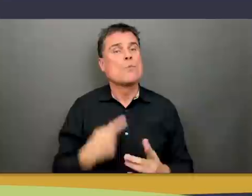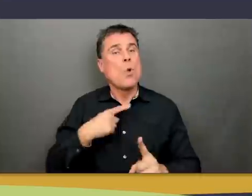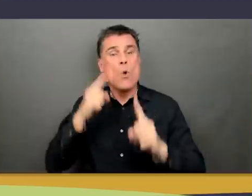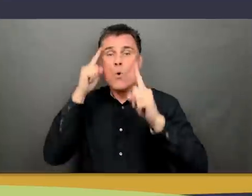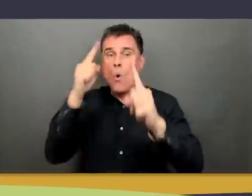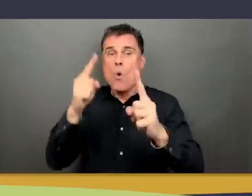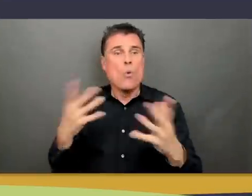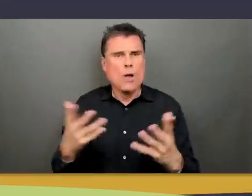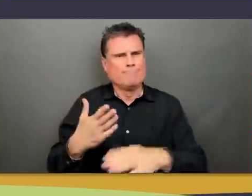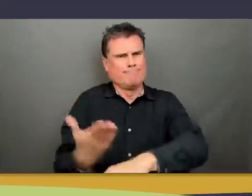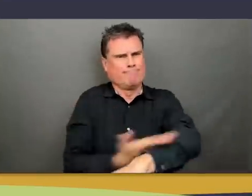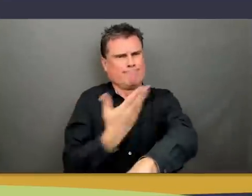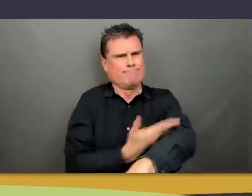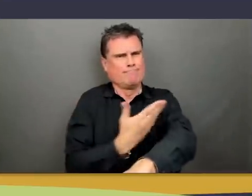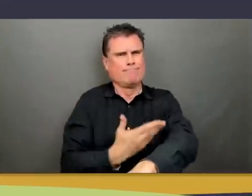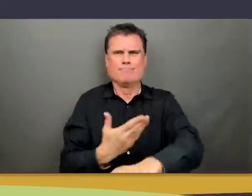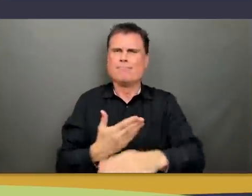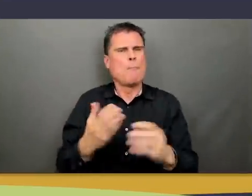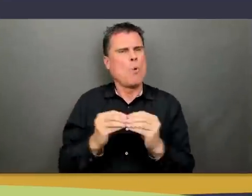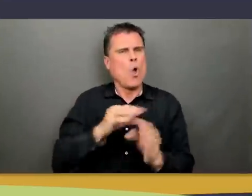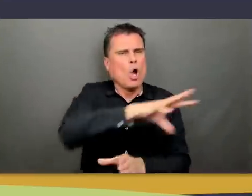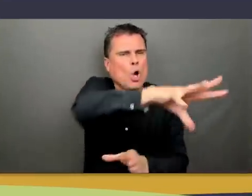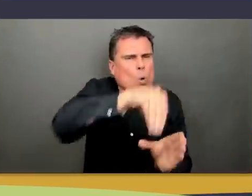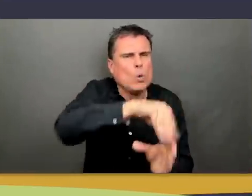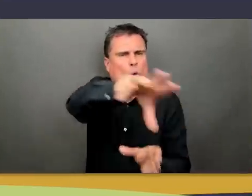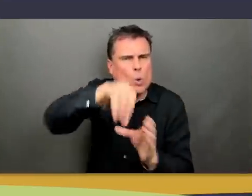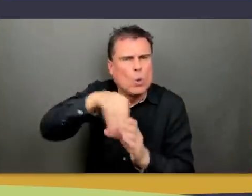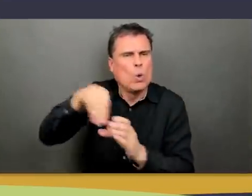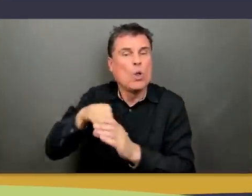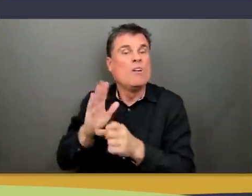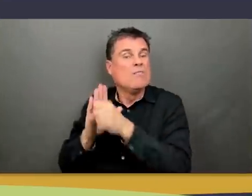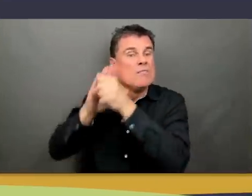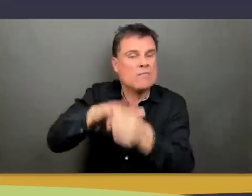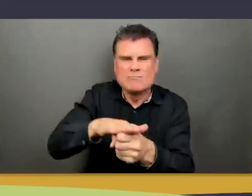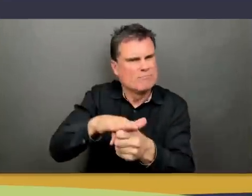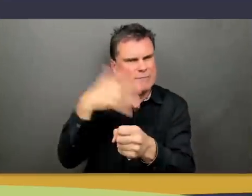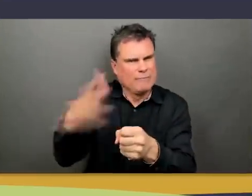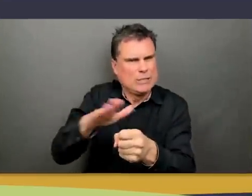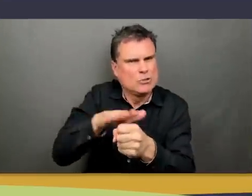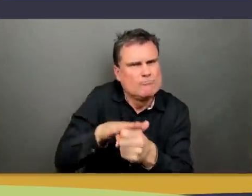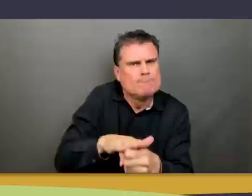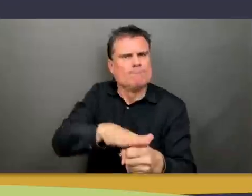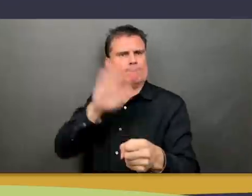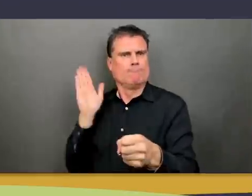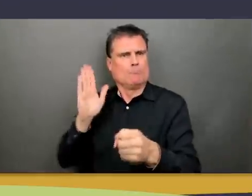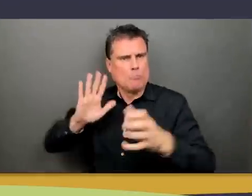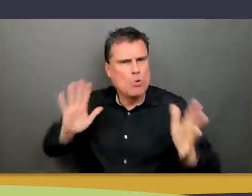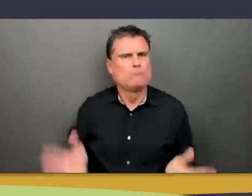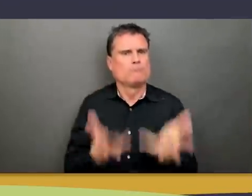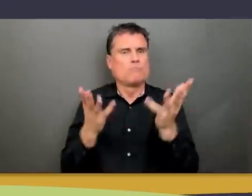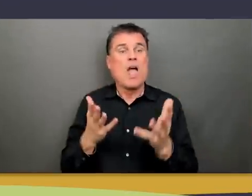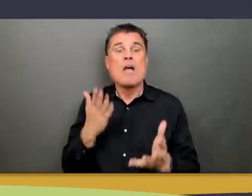oppression, and discrimination. It is important to talk about why we are here today.